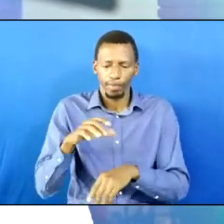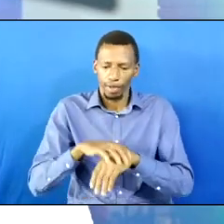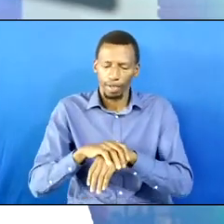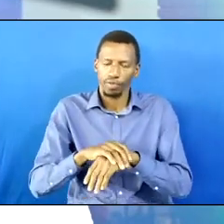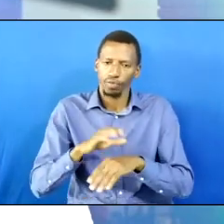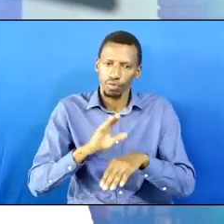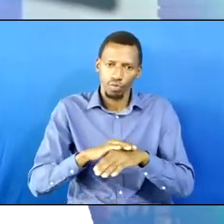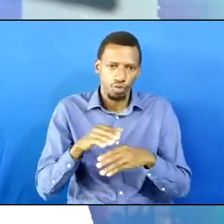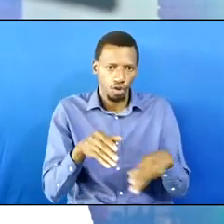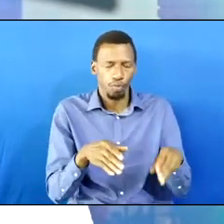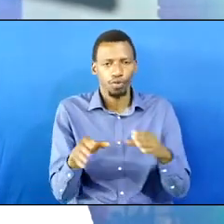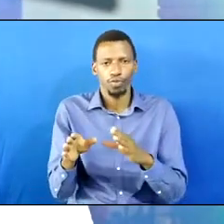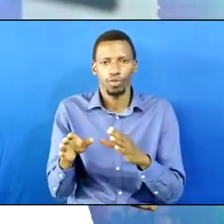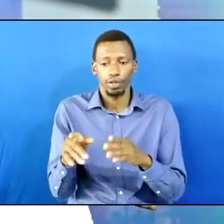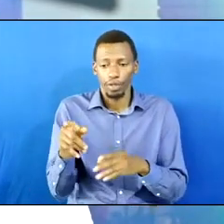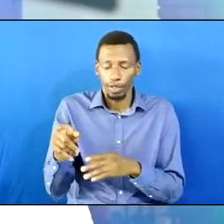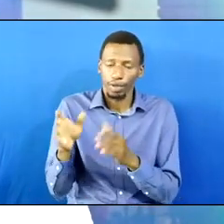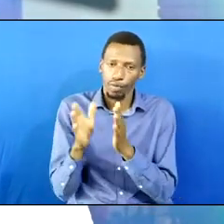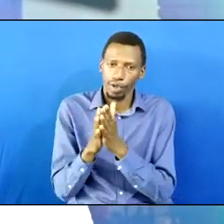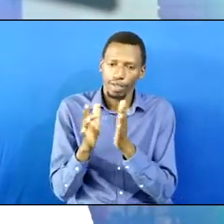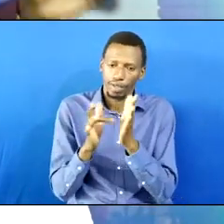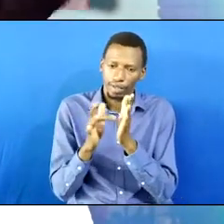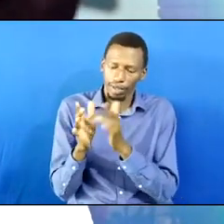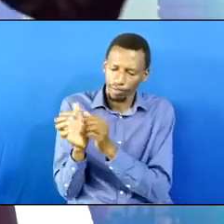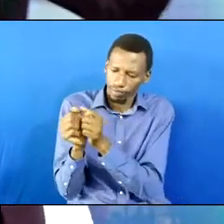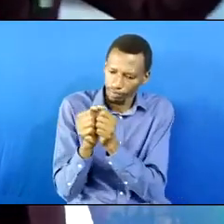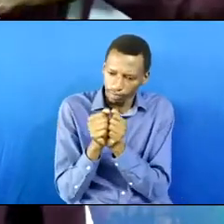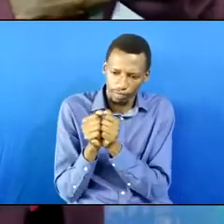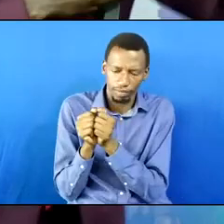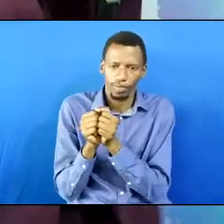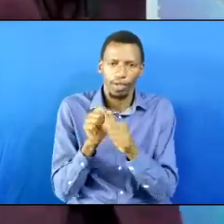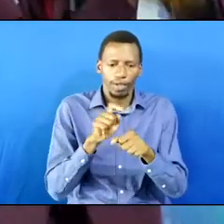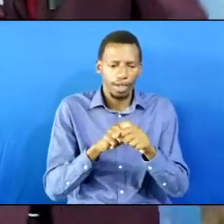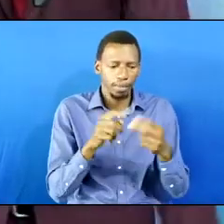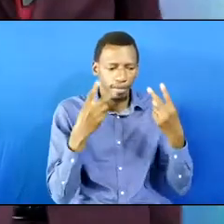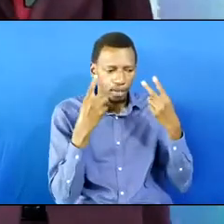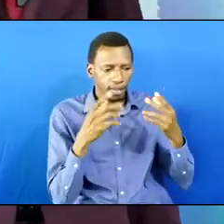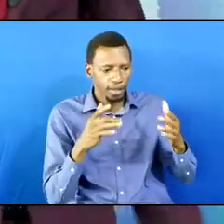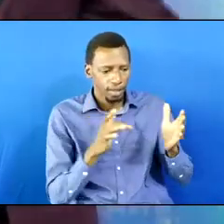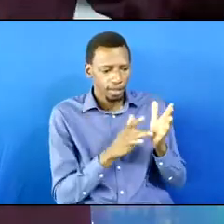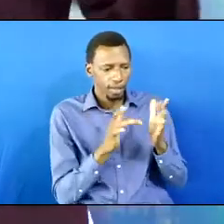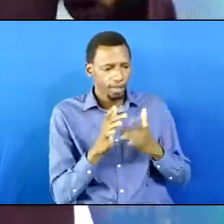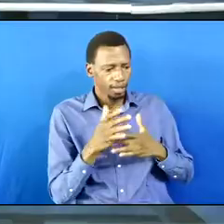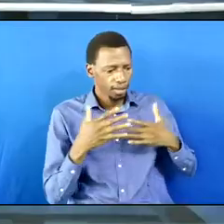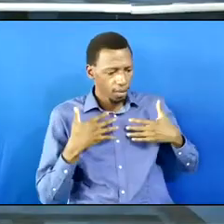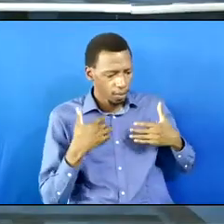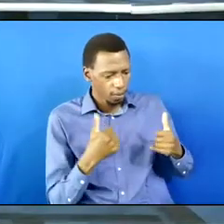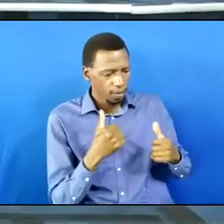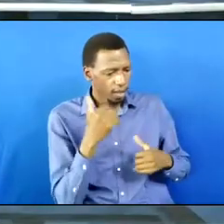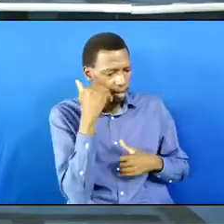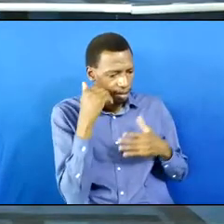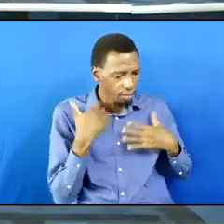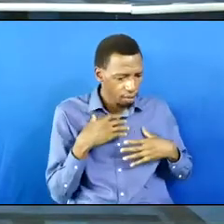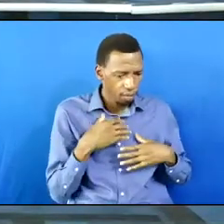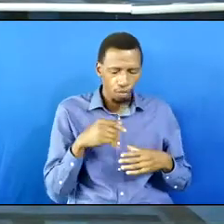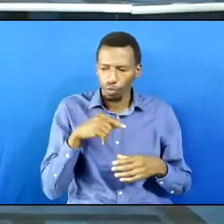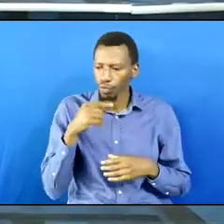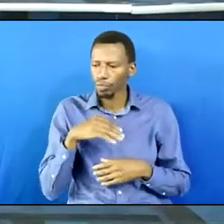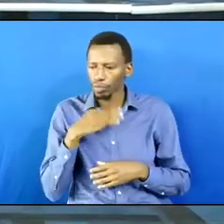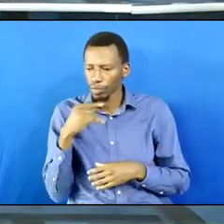to be with Jesus when he was healing the sick, raising the